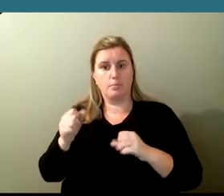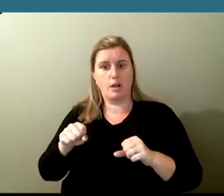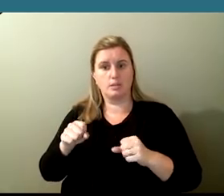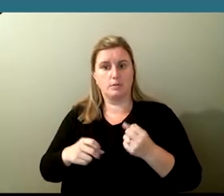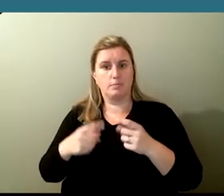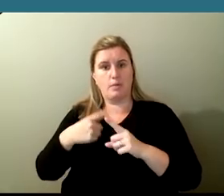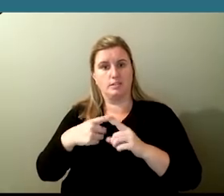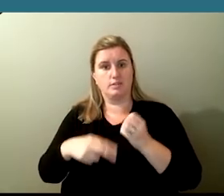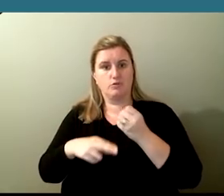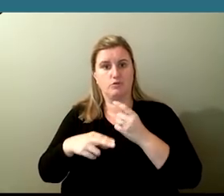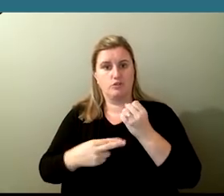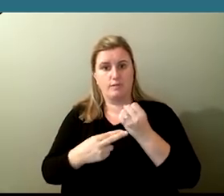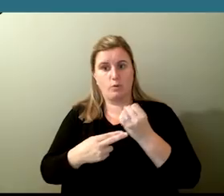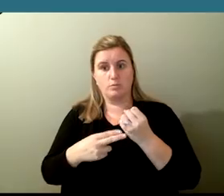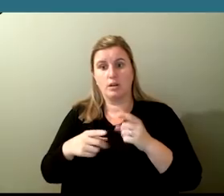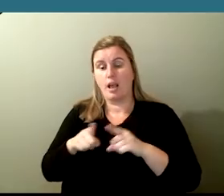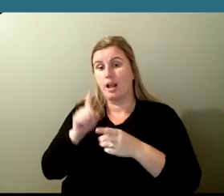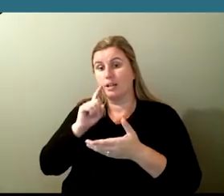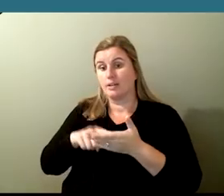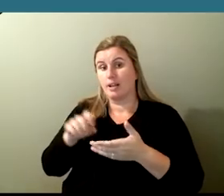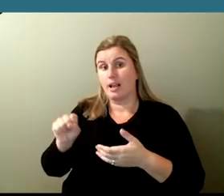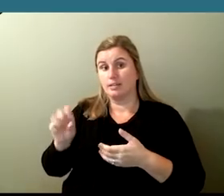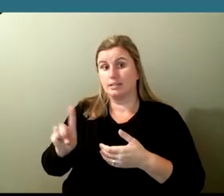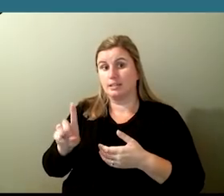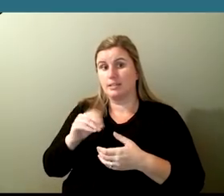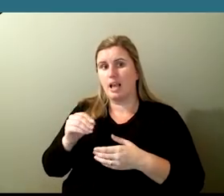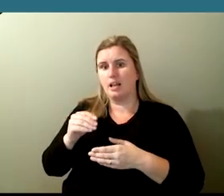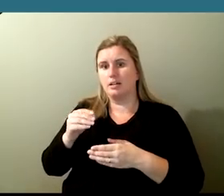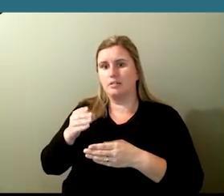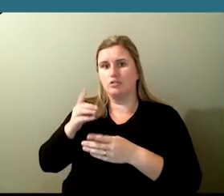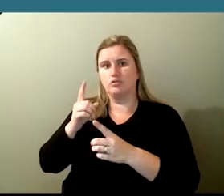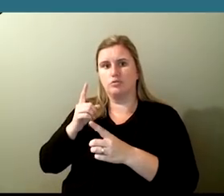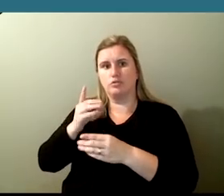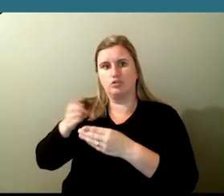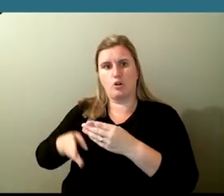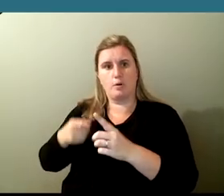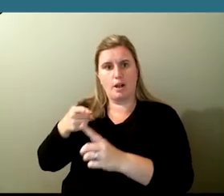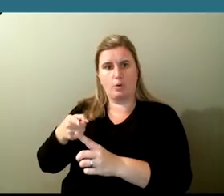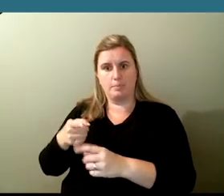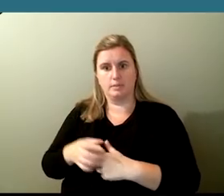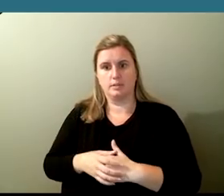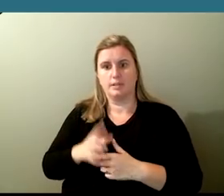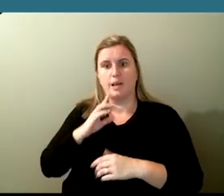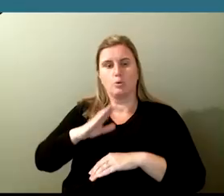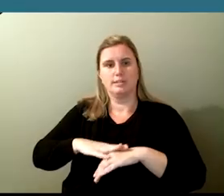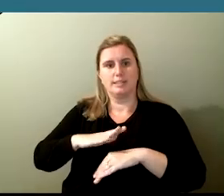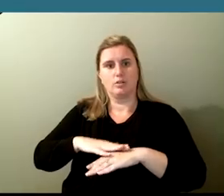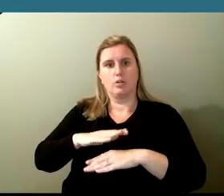reinforcement. Identify SDs and terminal outcomes. What are going to be specific stimuli that will signal